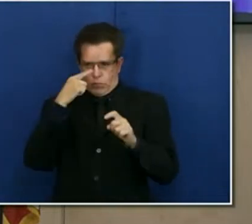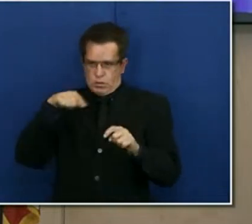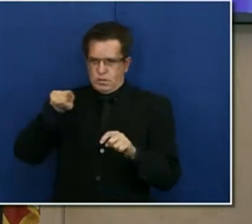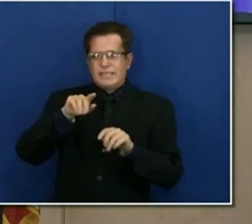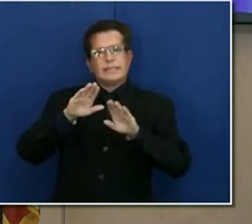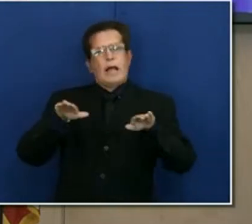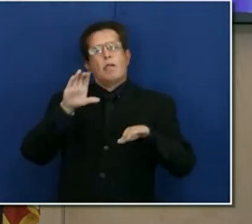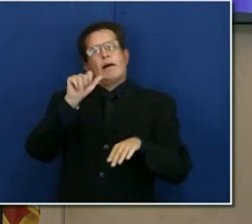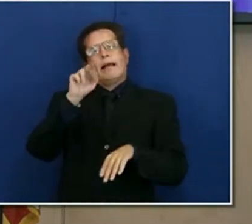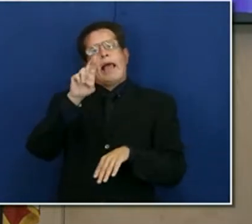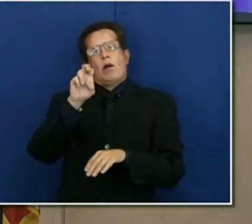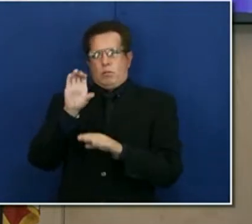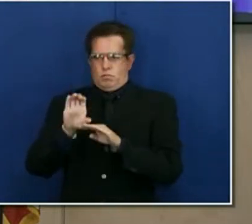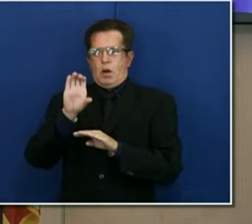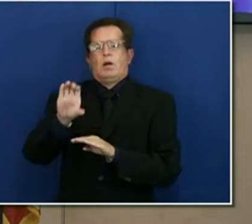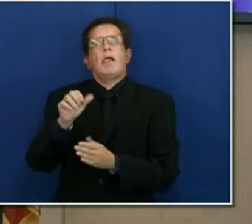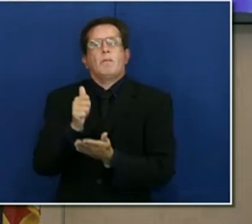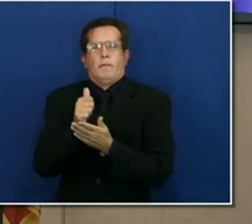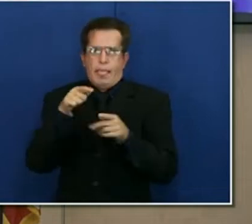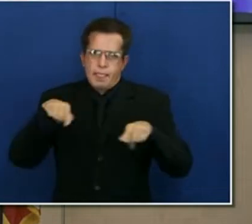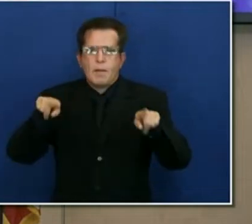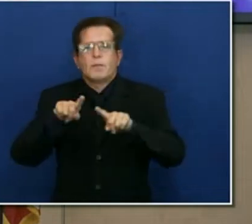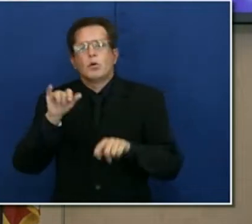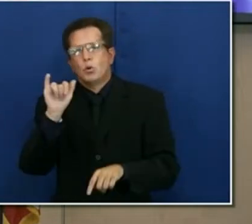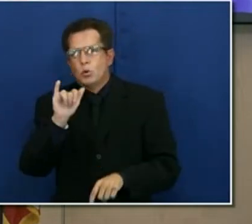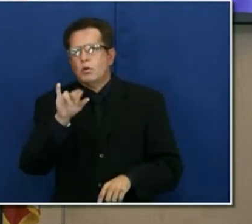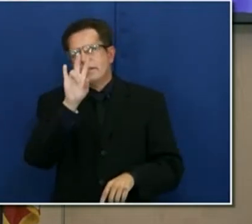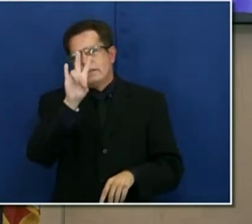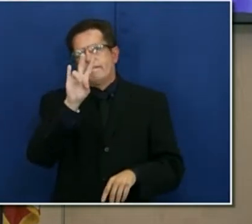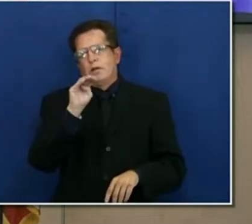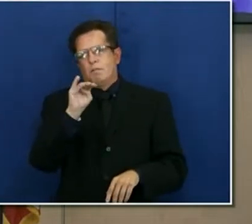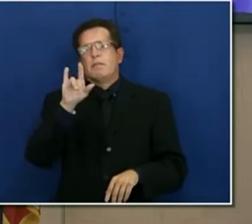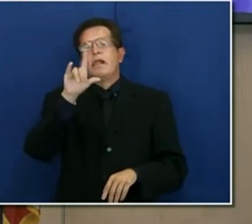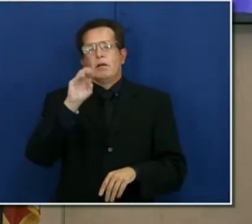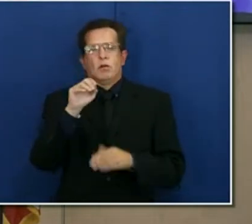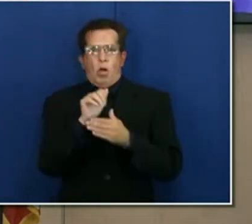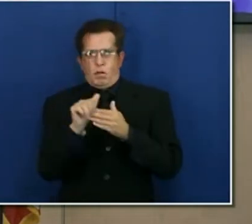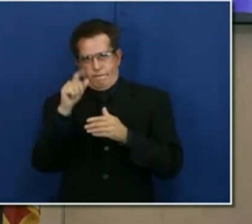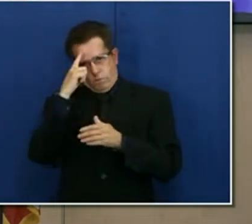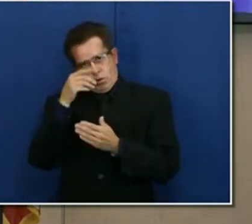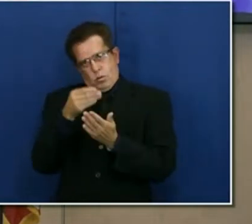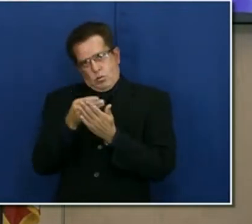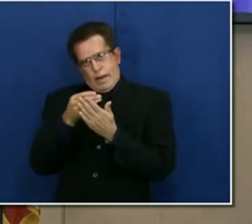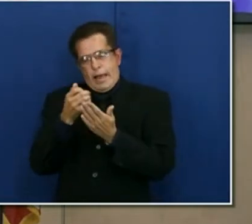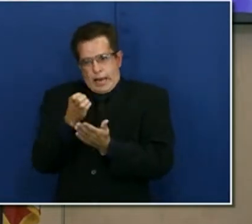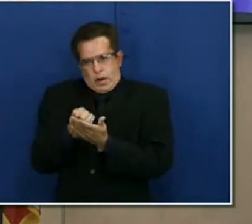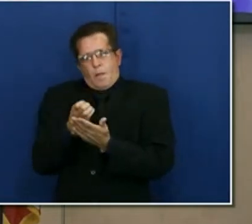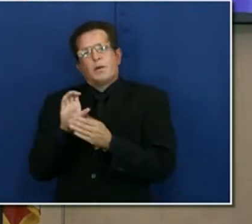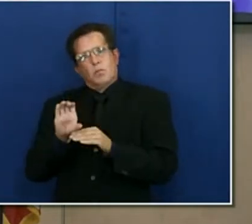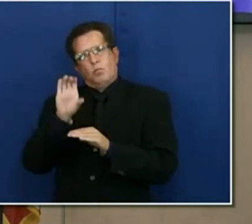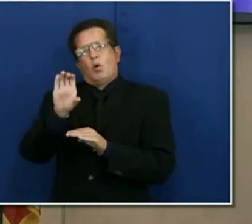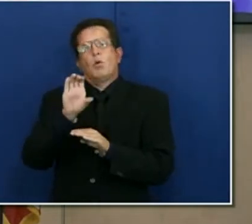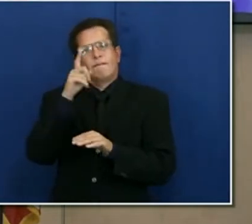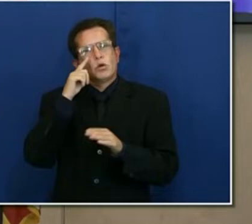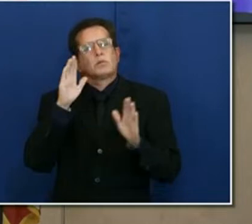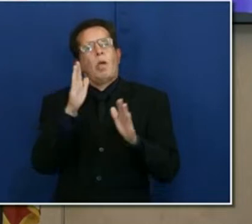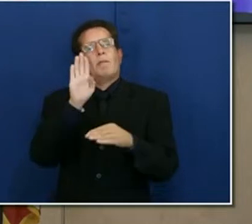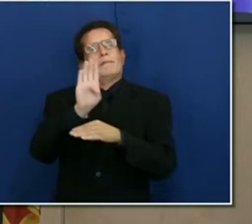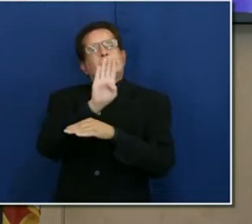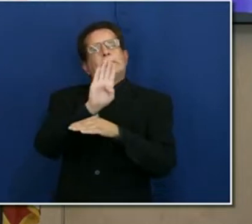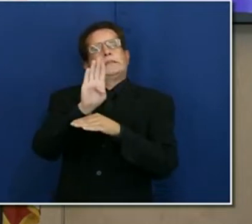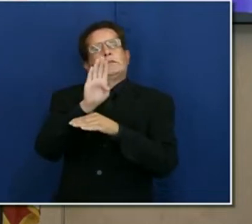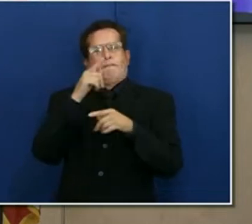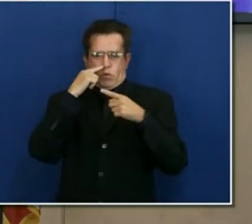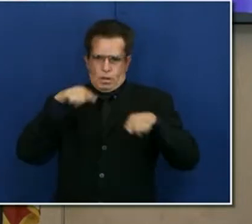child care providers. $7 million to award more economic stimulus grants to small businesses, with the money